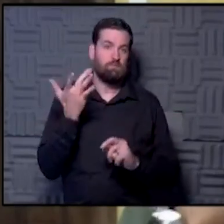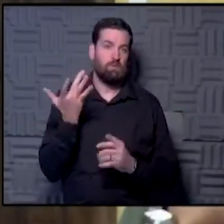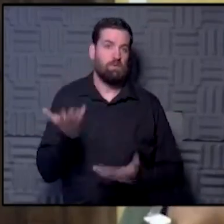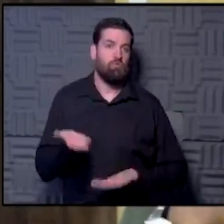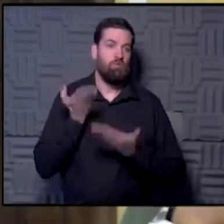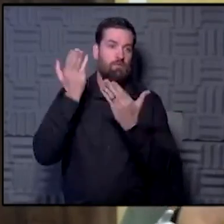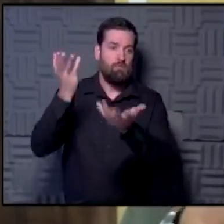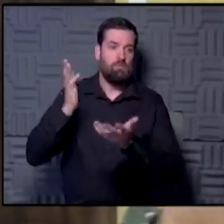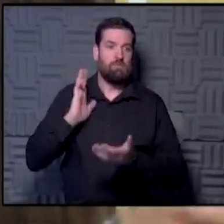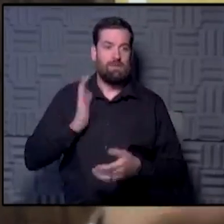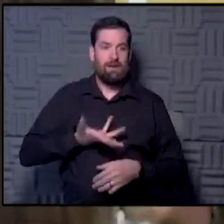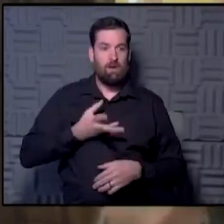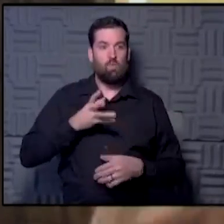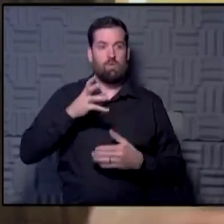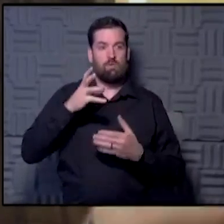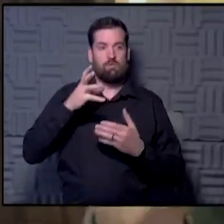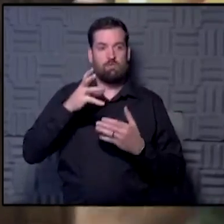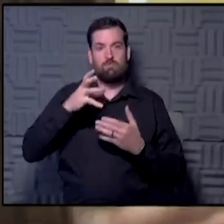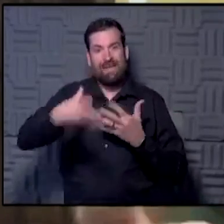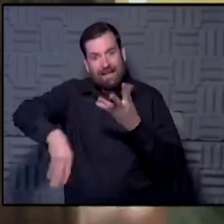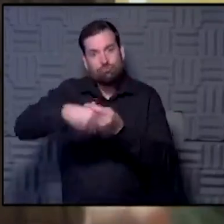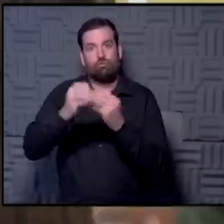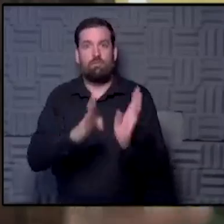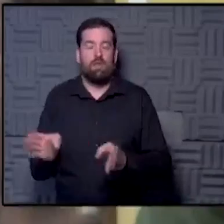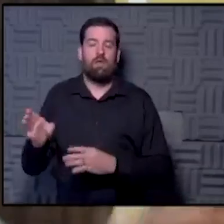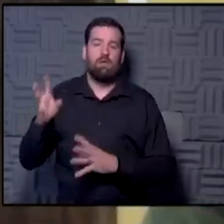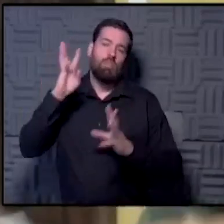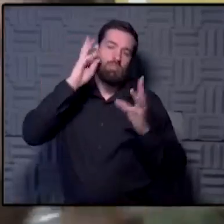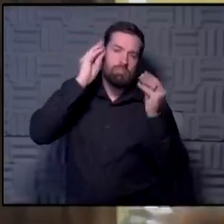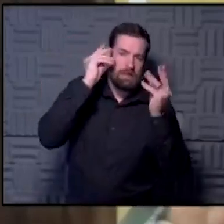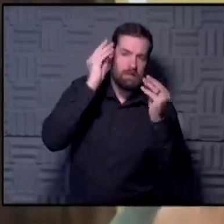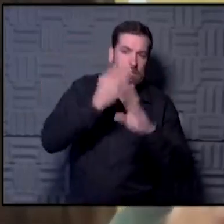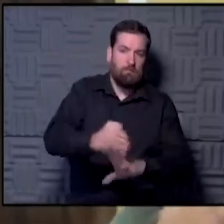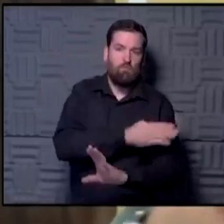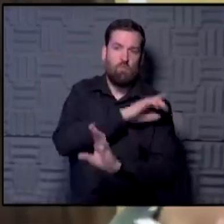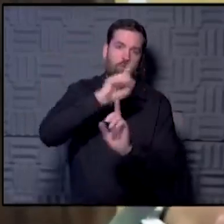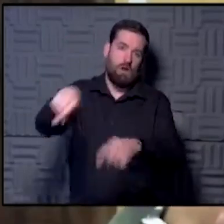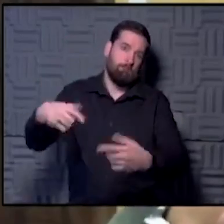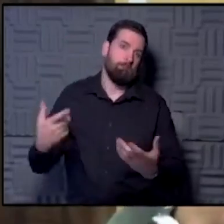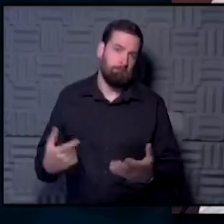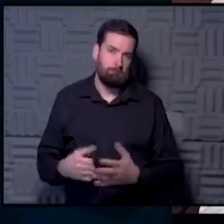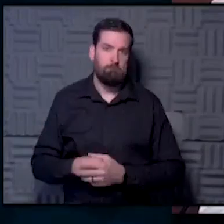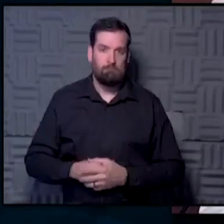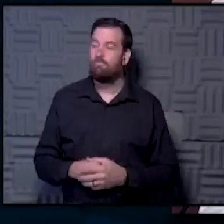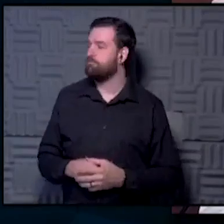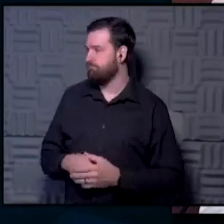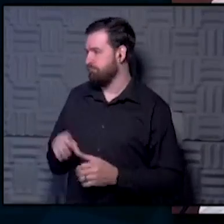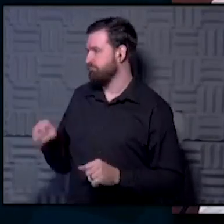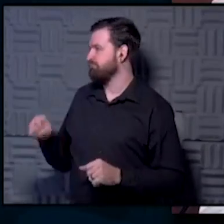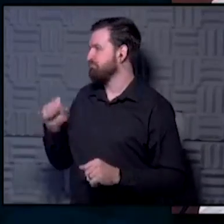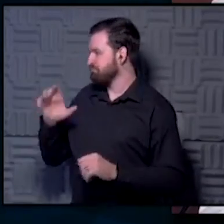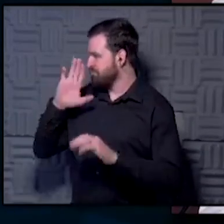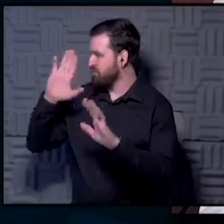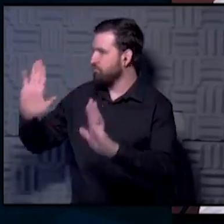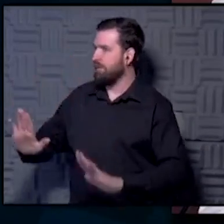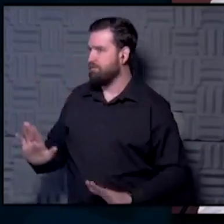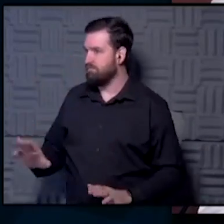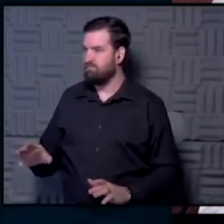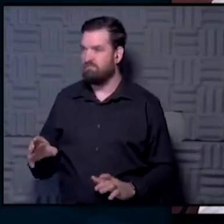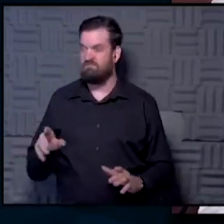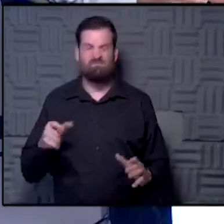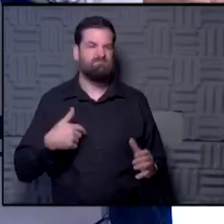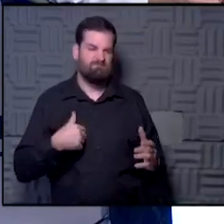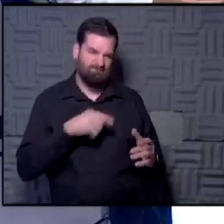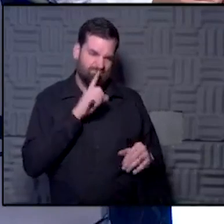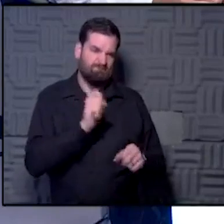60-page contingency plan to allow people to try and think of things ahead of time before they actually had their event happen. Yeah, that is great. Yeah, I would definitely